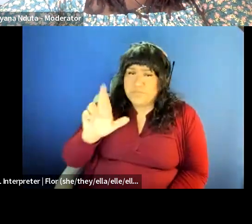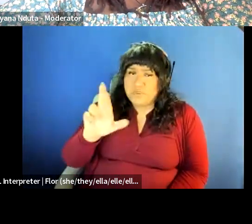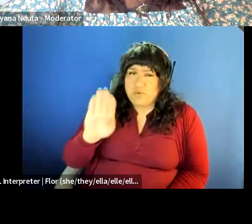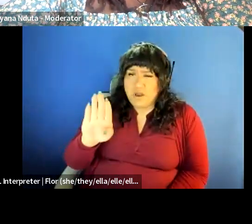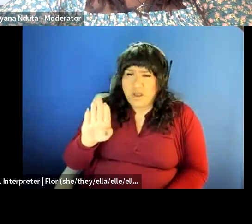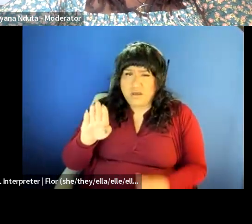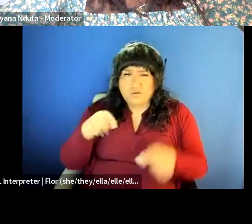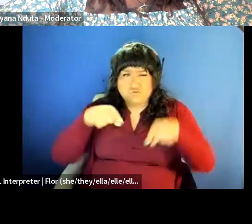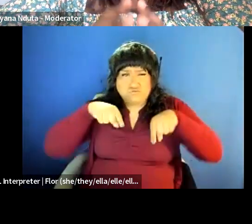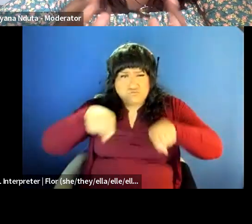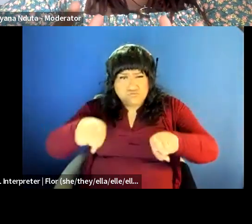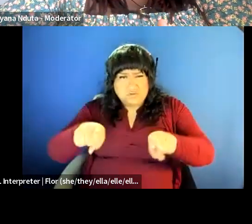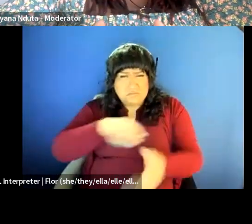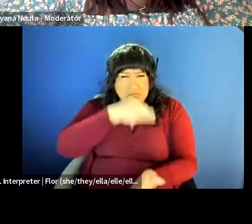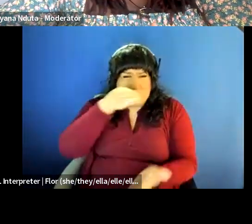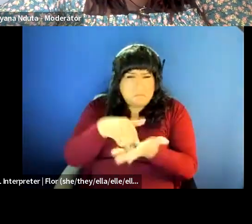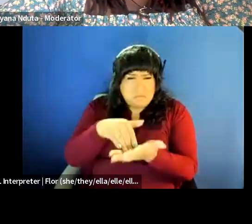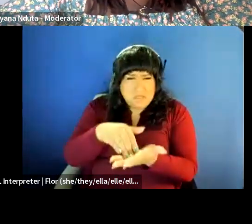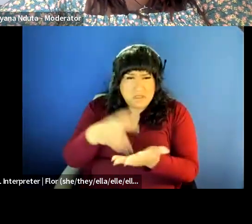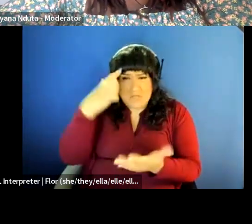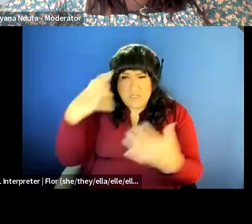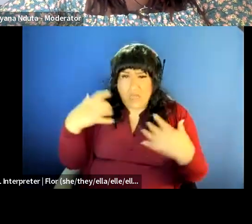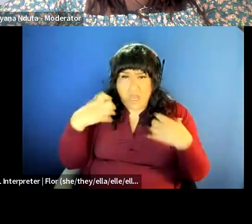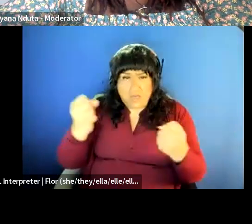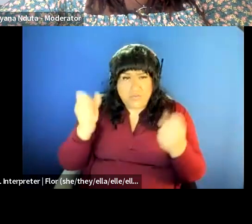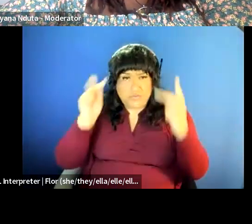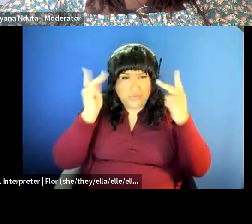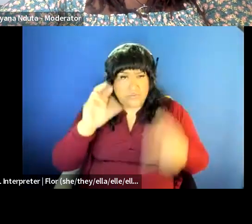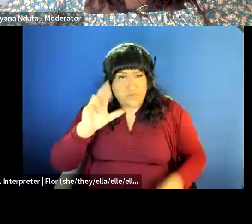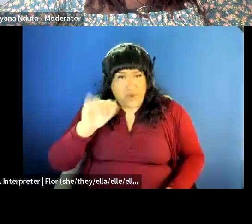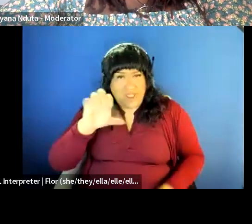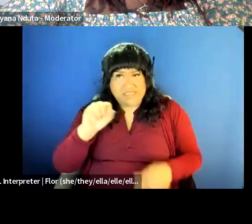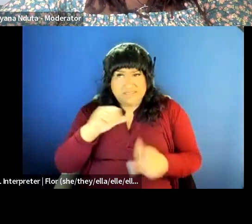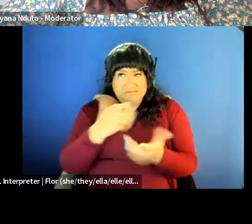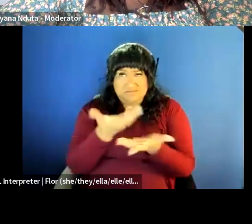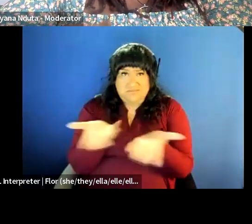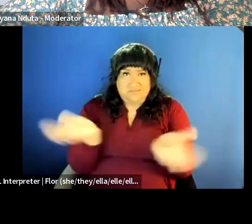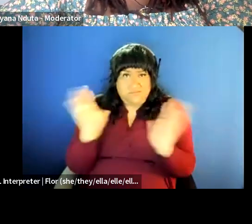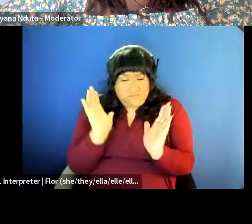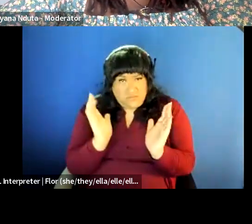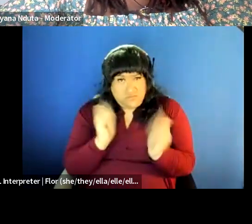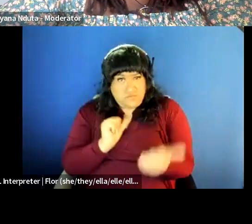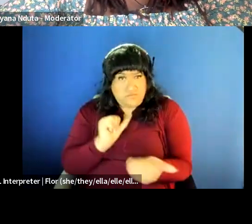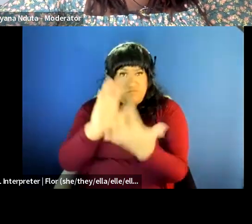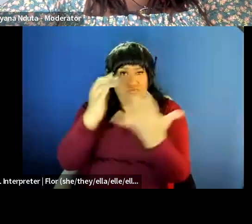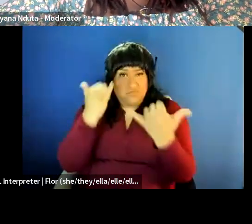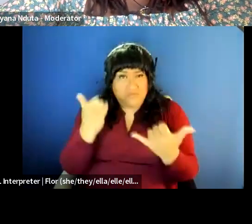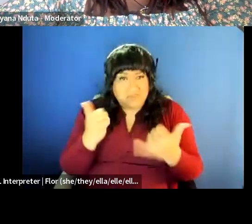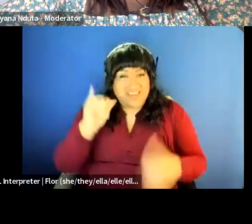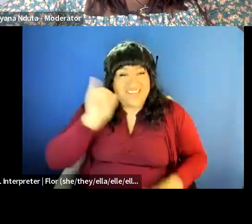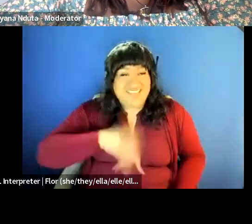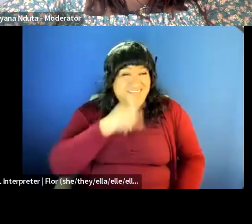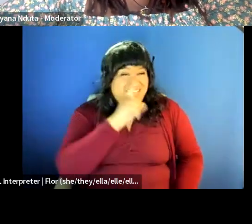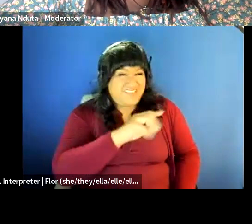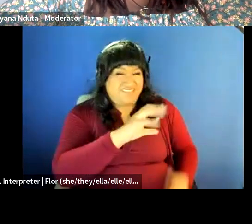this mental health crisis we're facing today, the myth or the narrative we